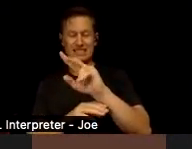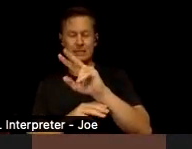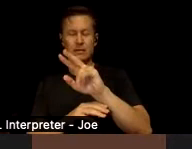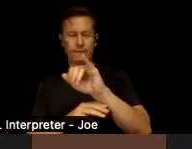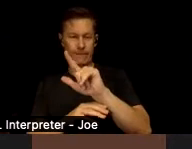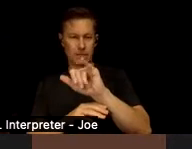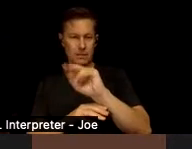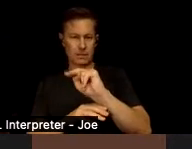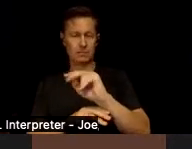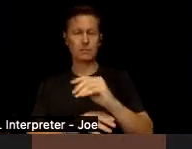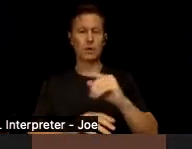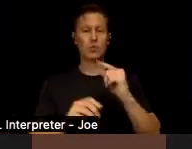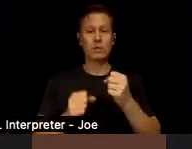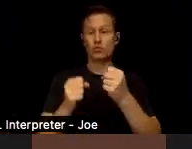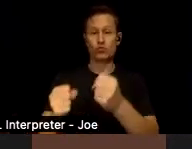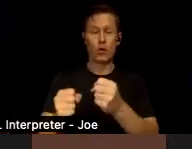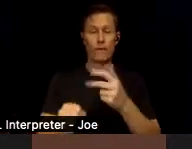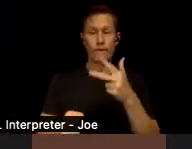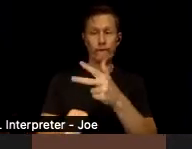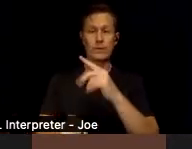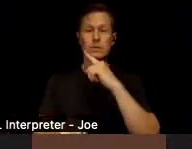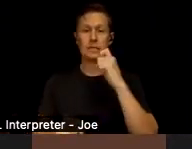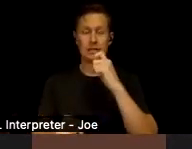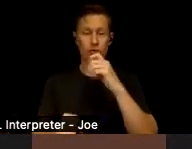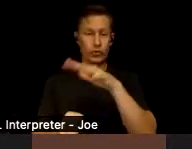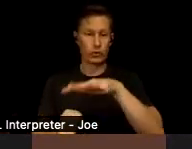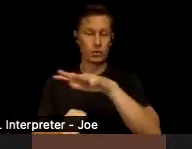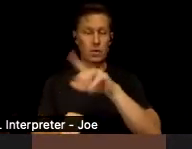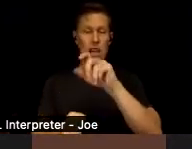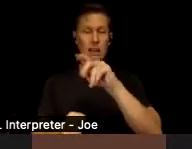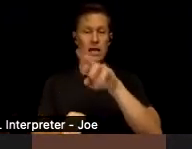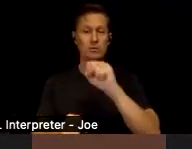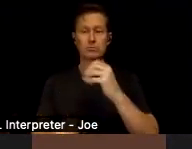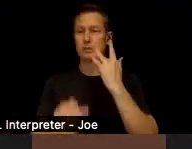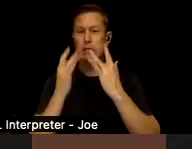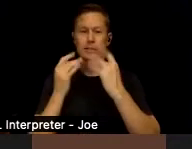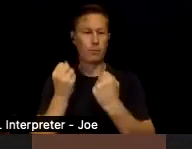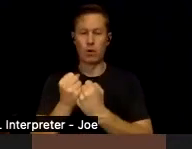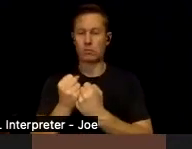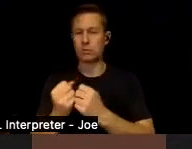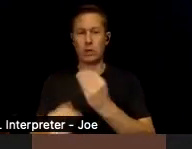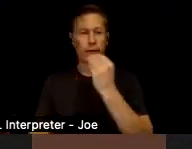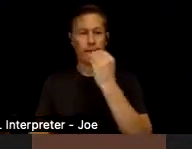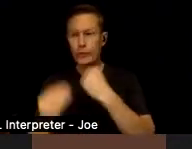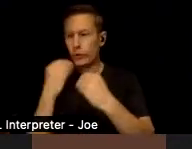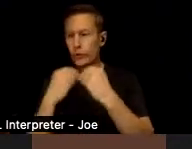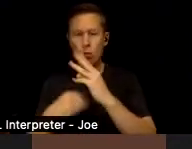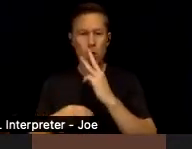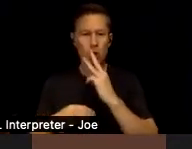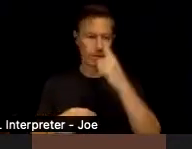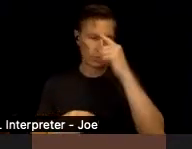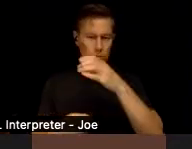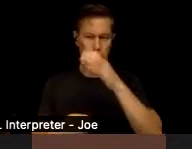staged at the Landers station, and there was no support. There was no food. There was no drinking water per se,